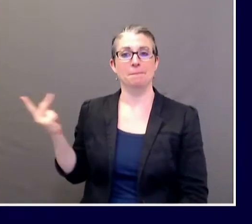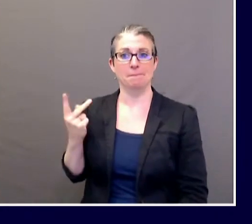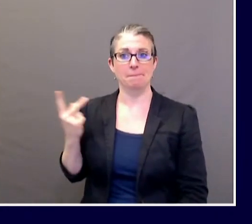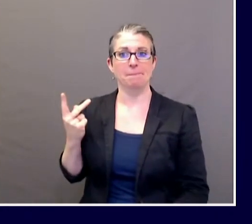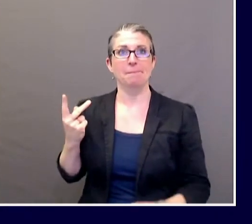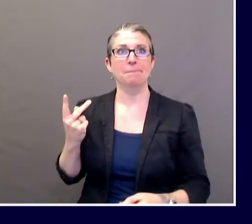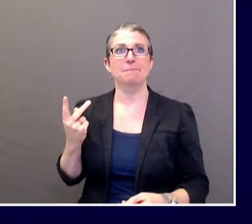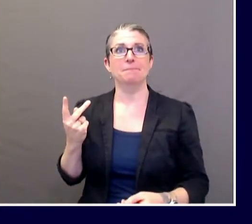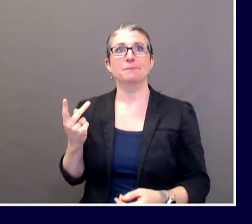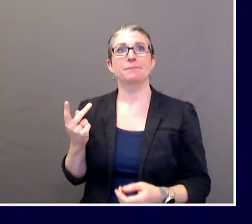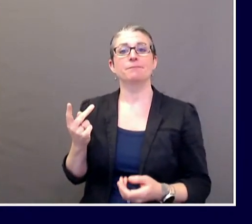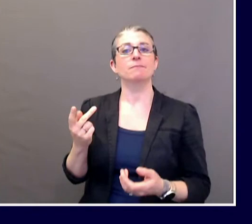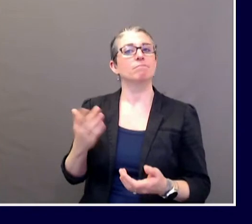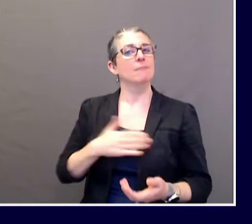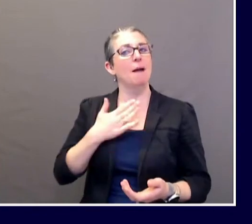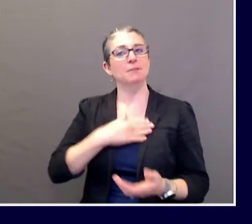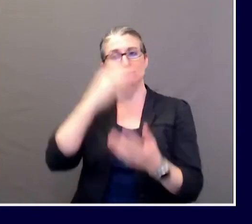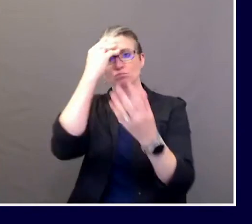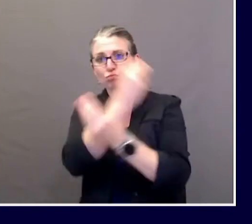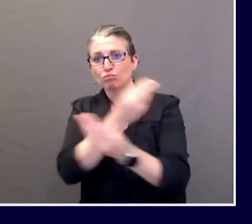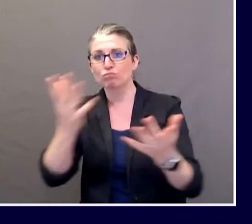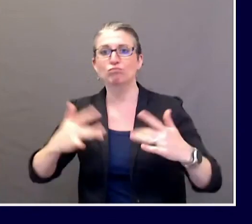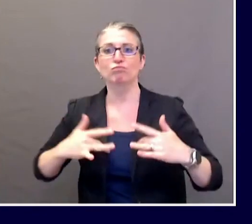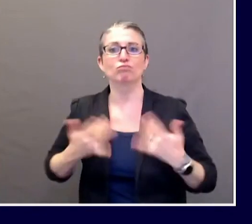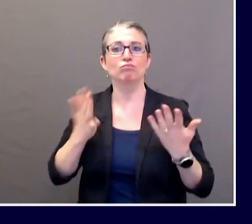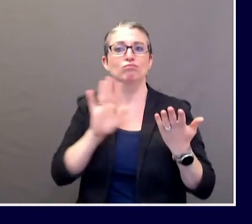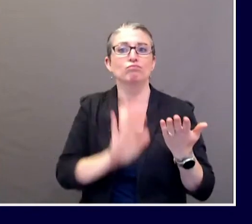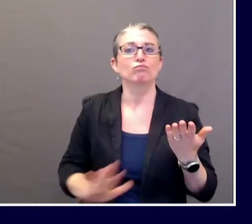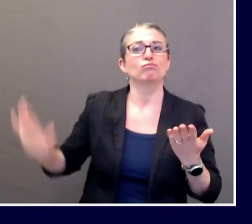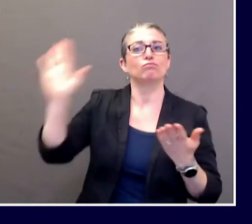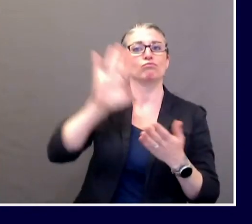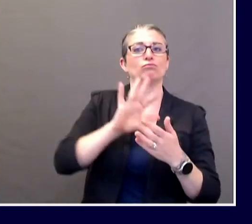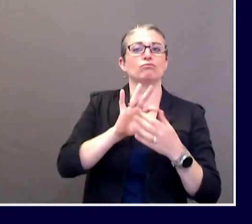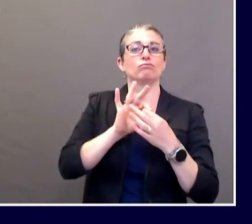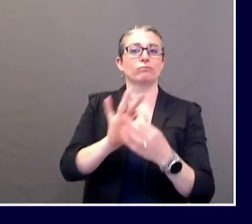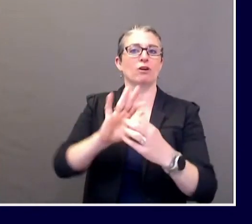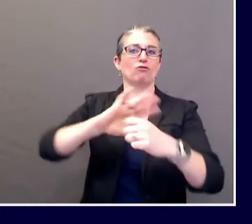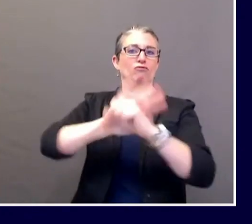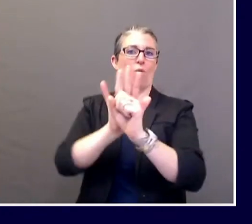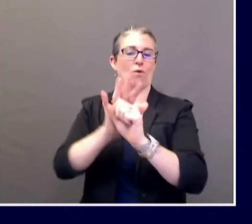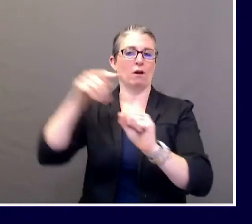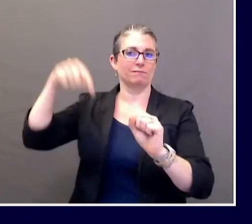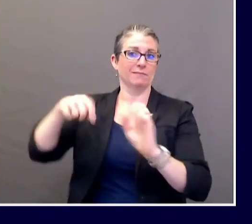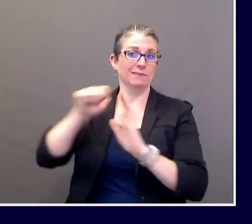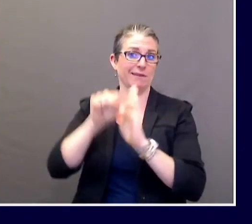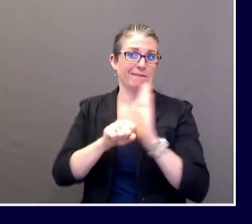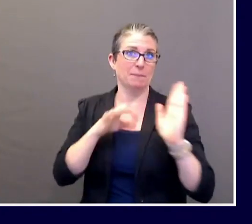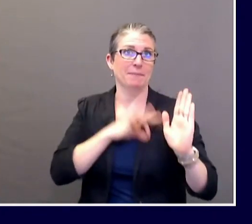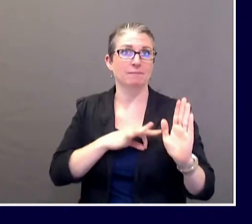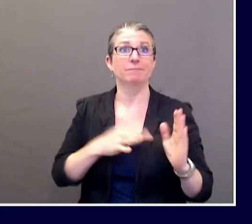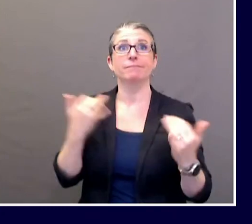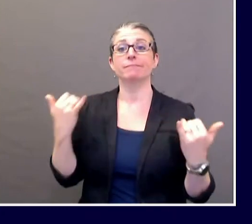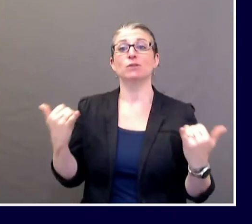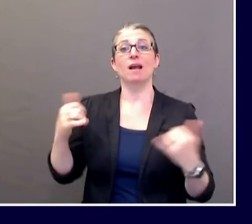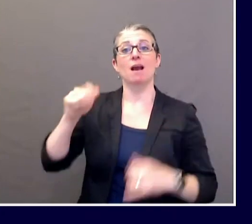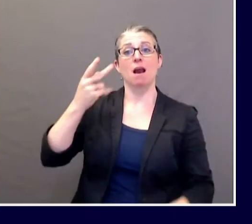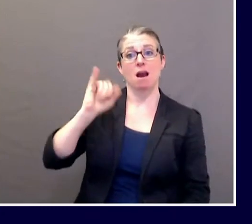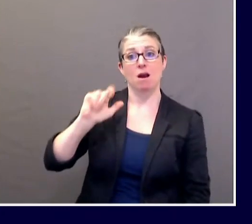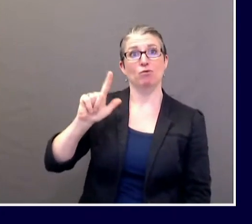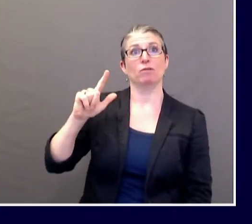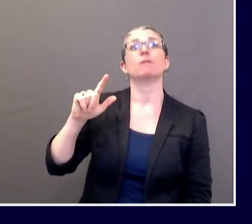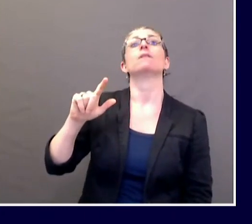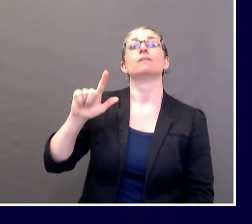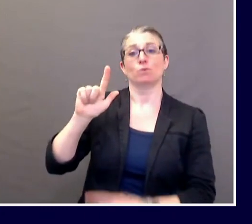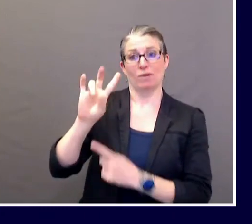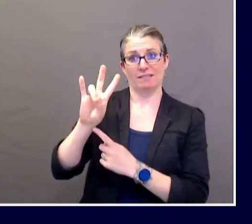today to talk about where we are with respect to COVID-19 for today, April 27th,